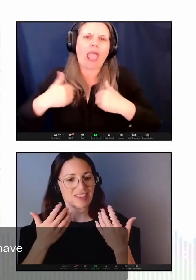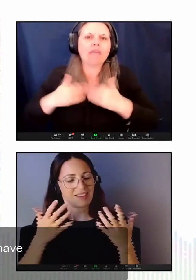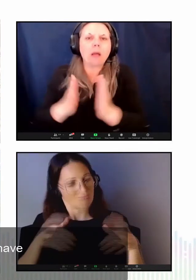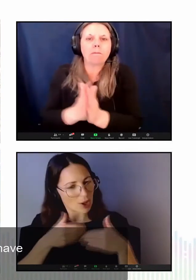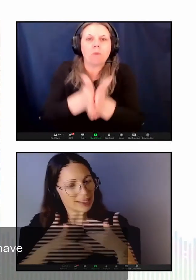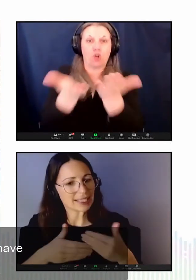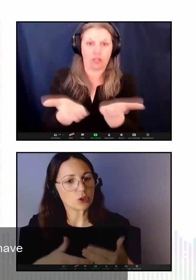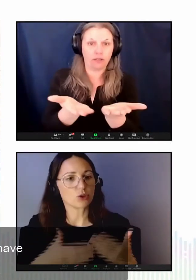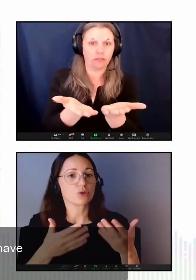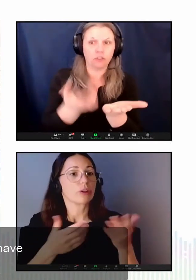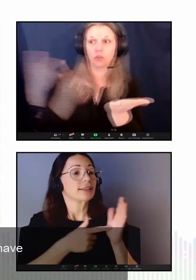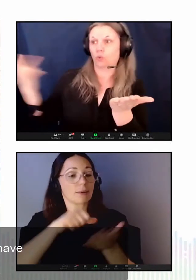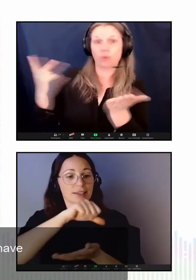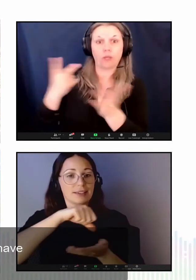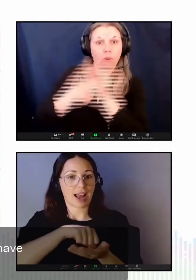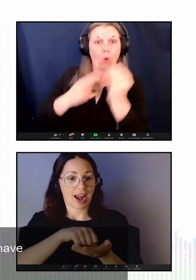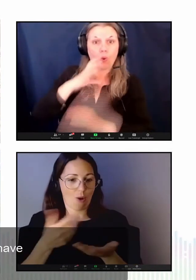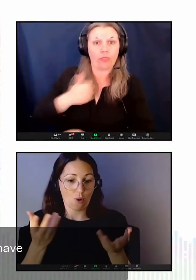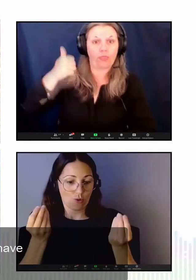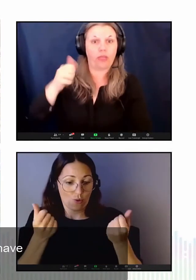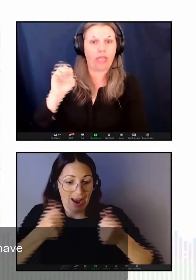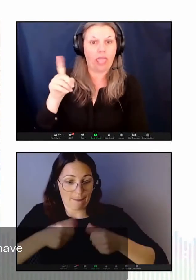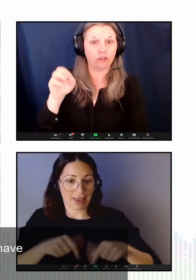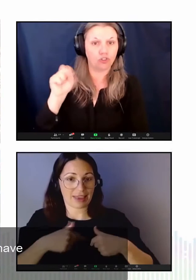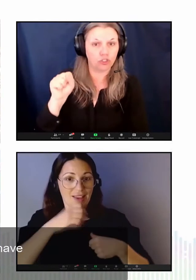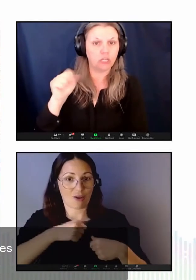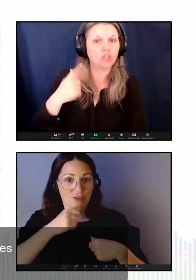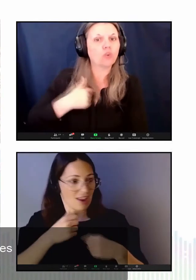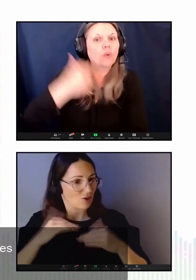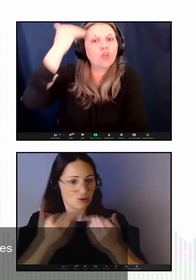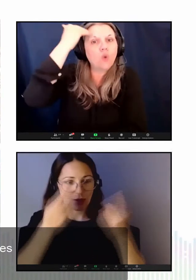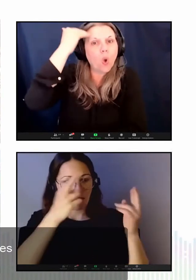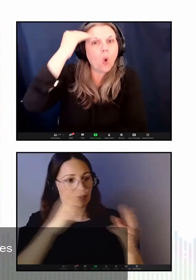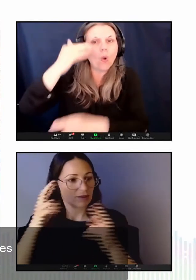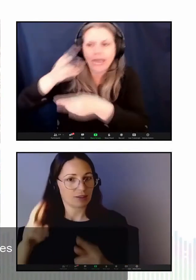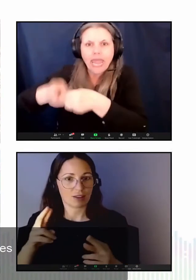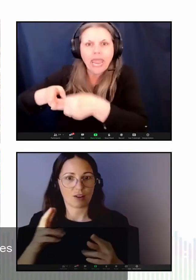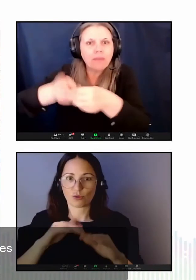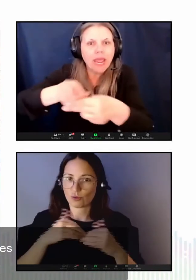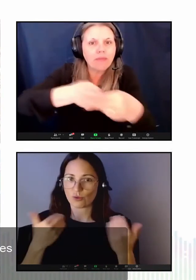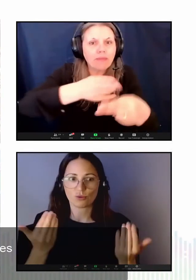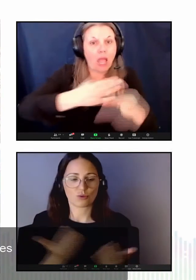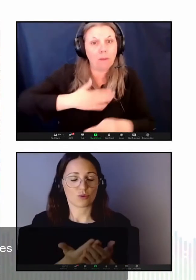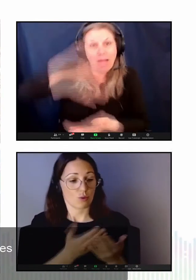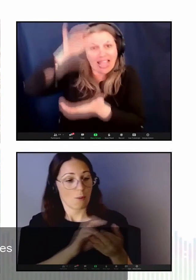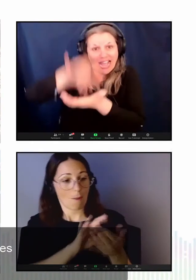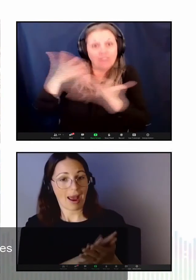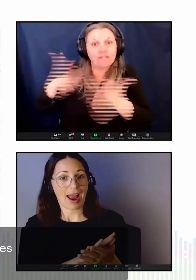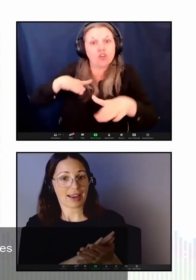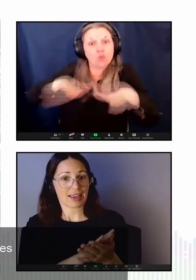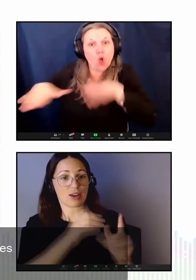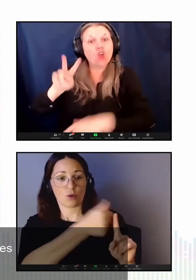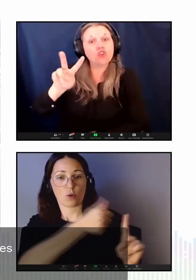we're elders and we have knowledge of place names. My husband's walked 222 miles